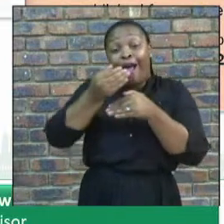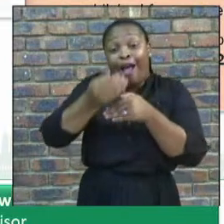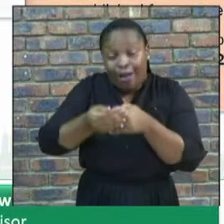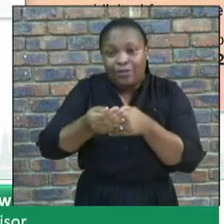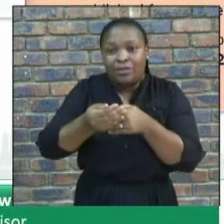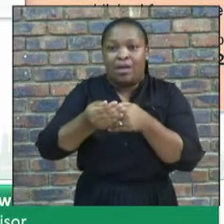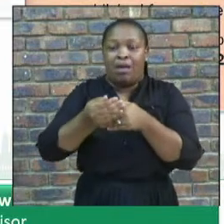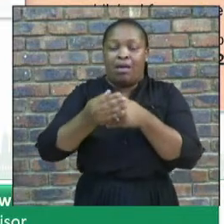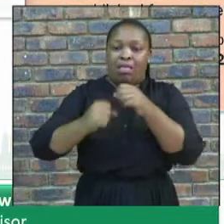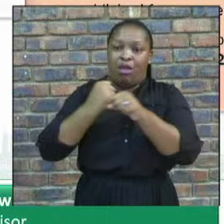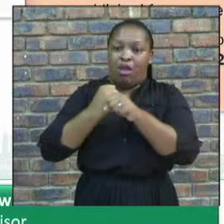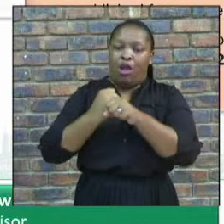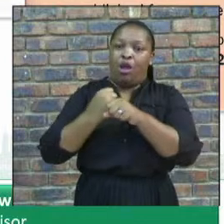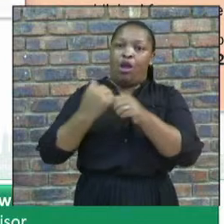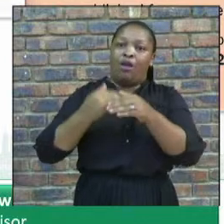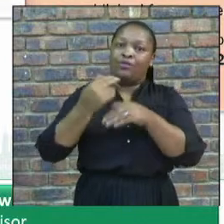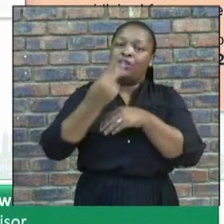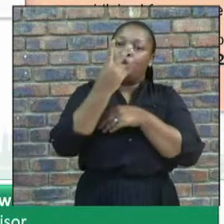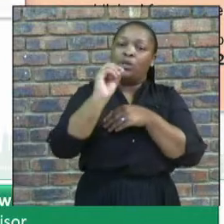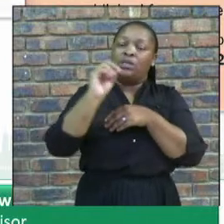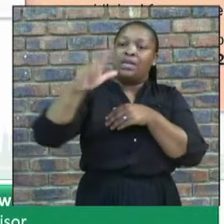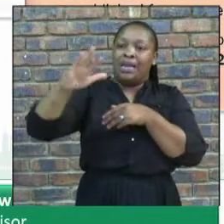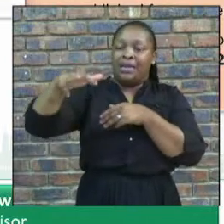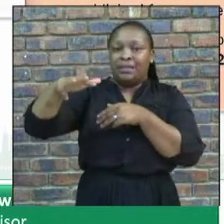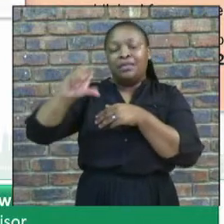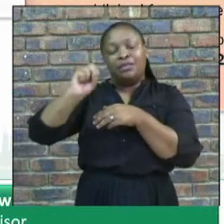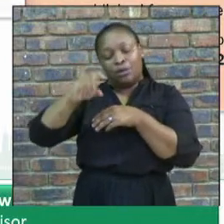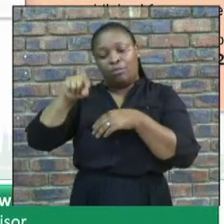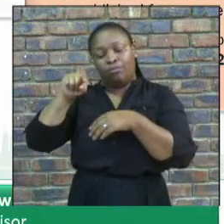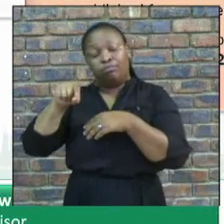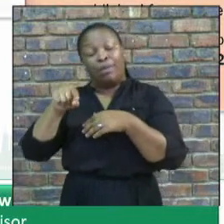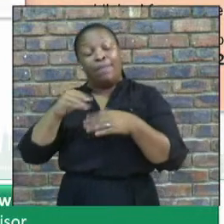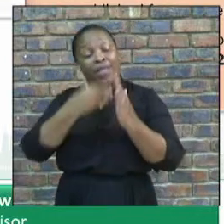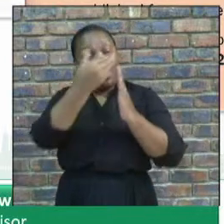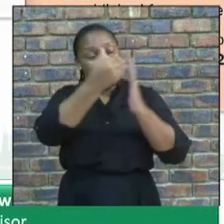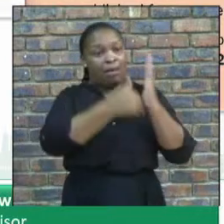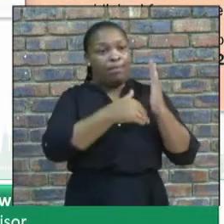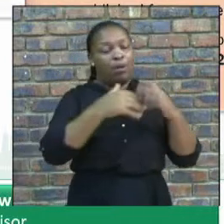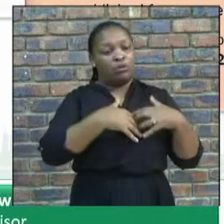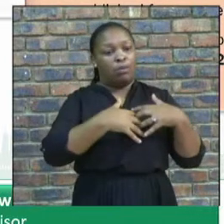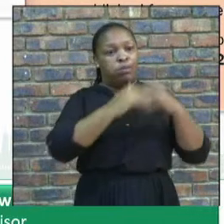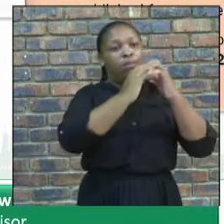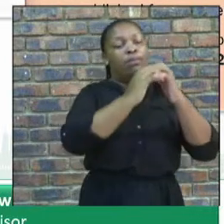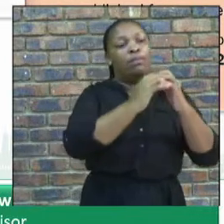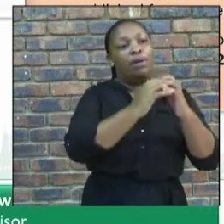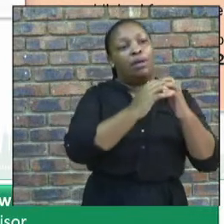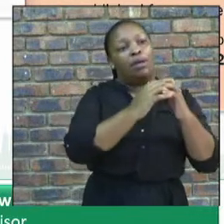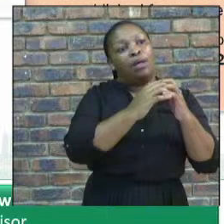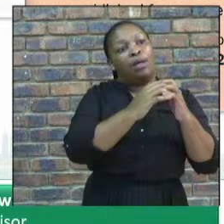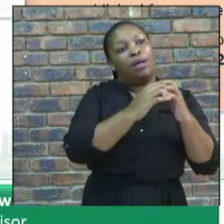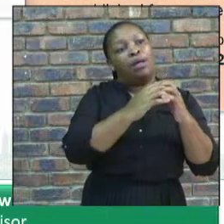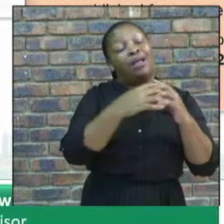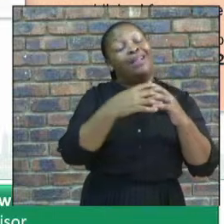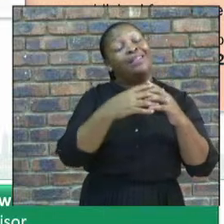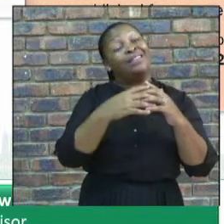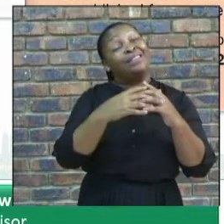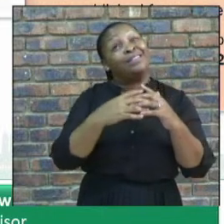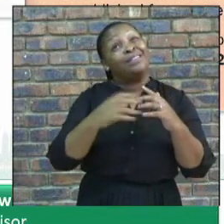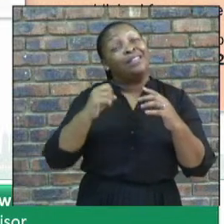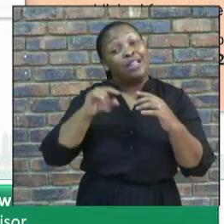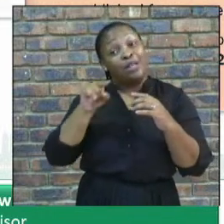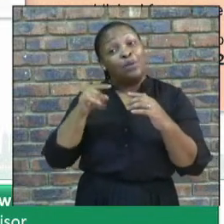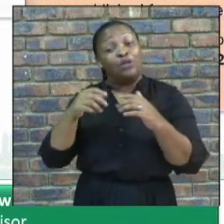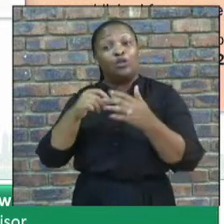which is 2019, the bill was gazetted, as I have indicated, and we called upon interested